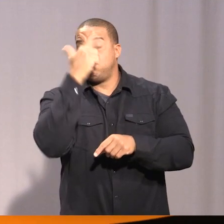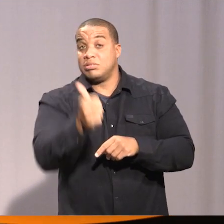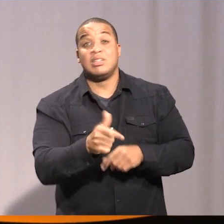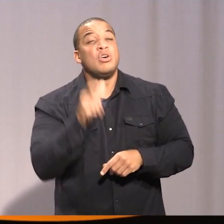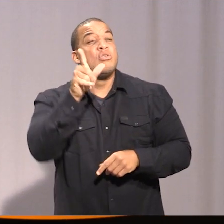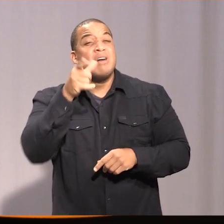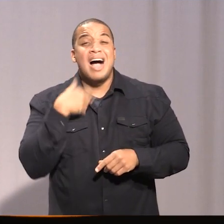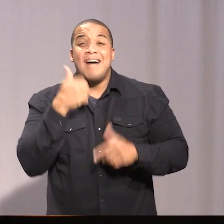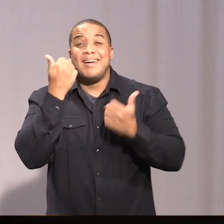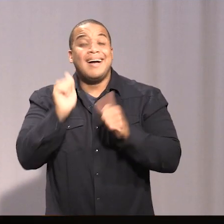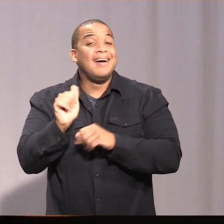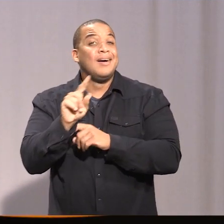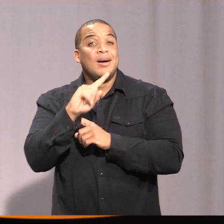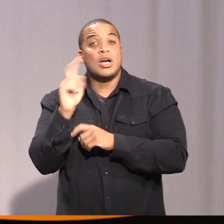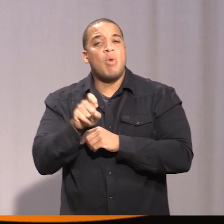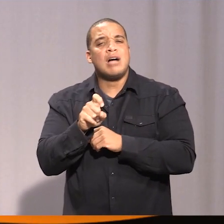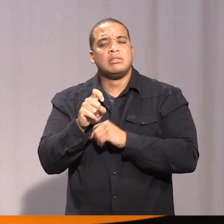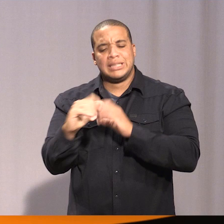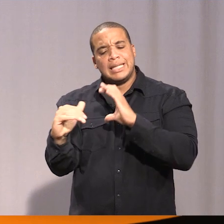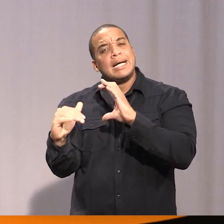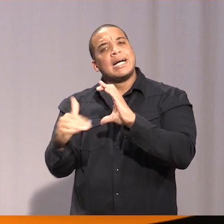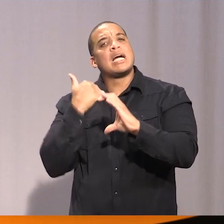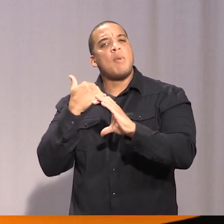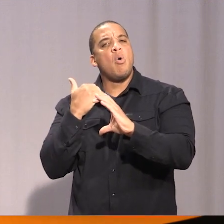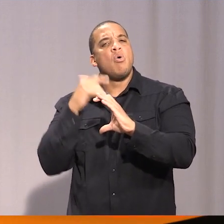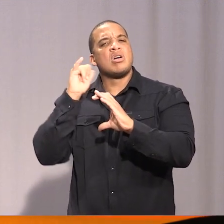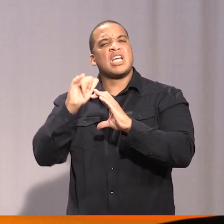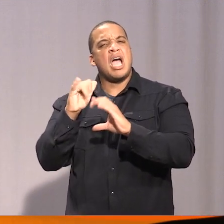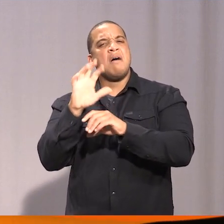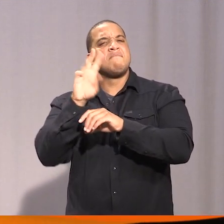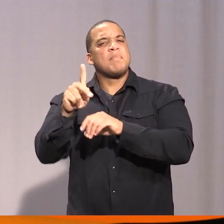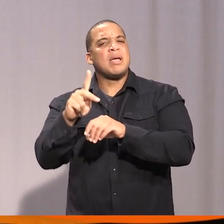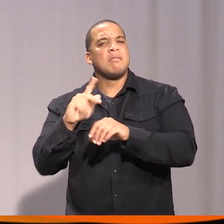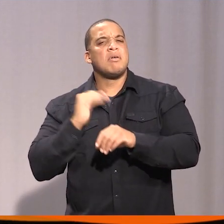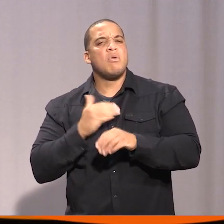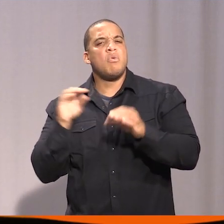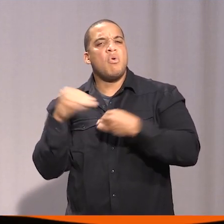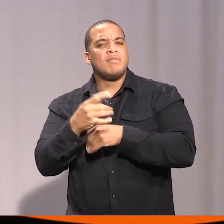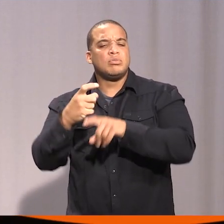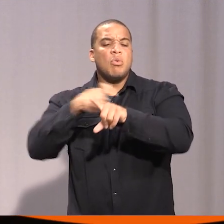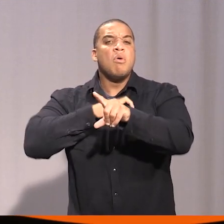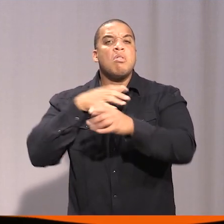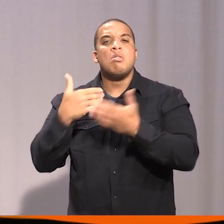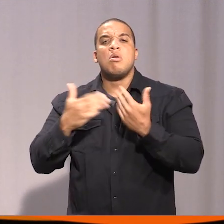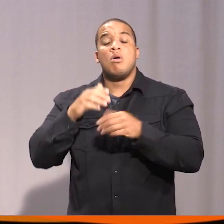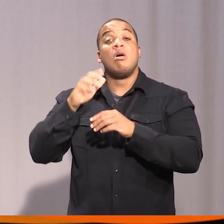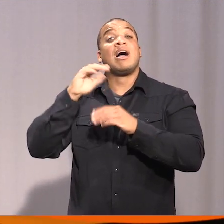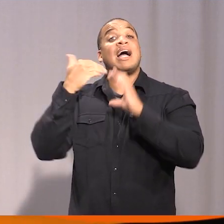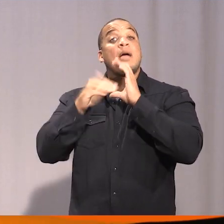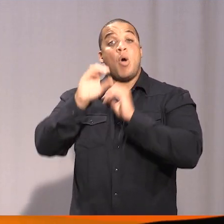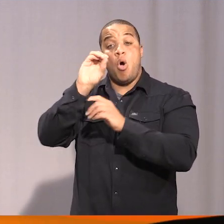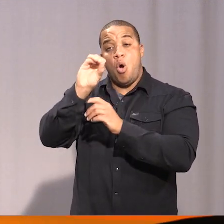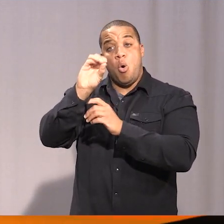If you have any other questions, please email and call our office. Our email is